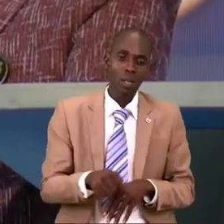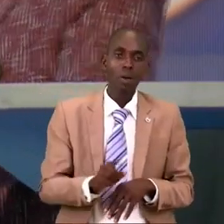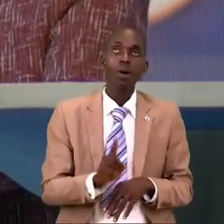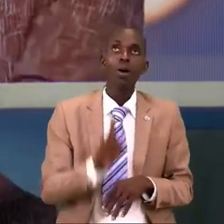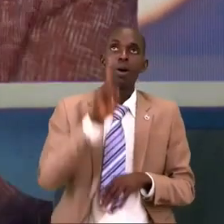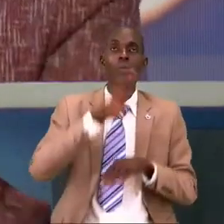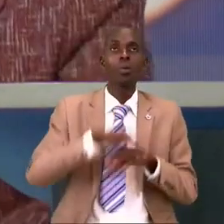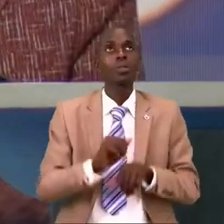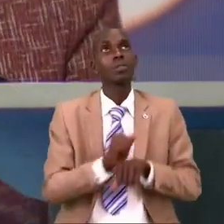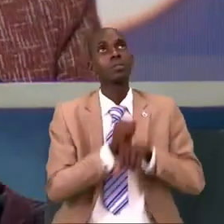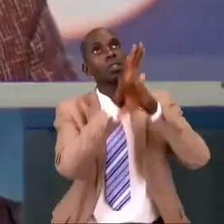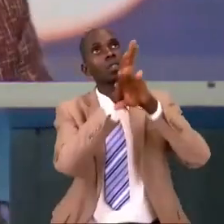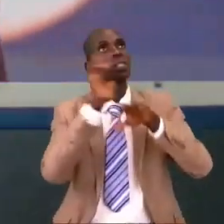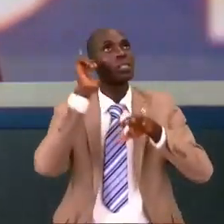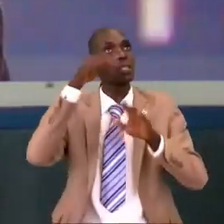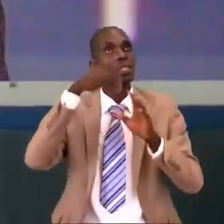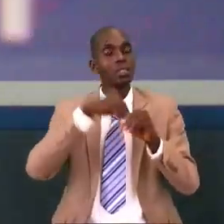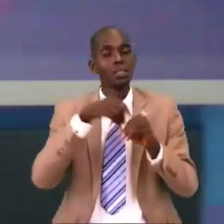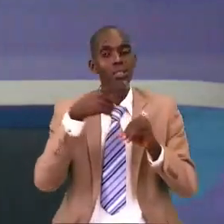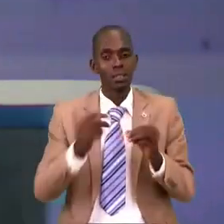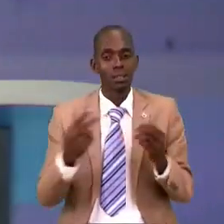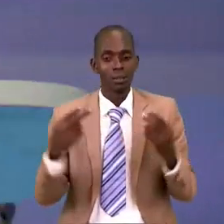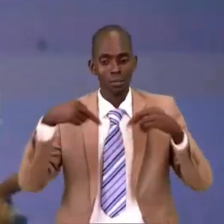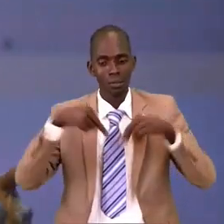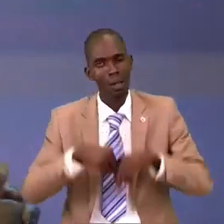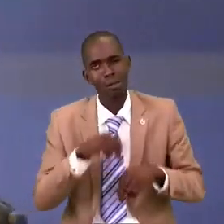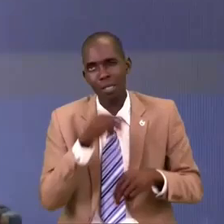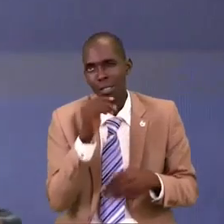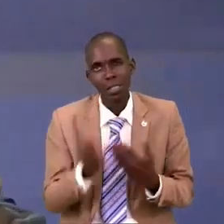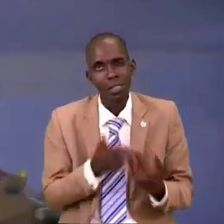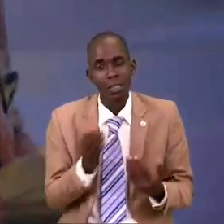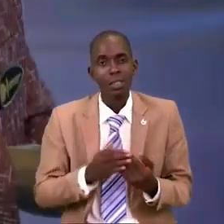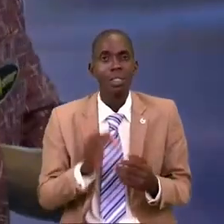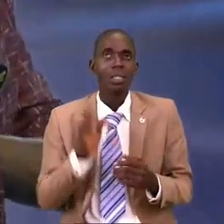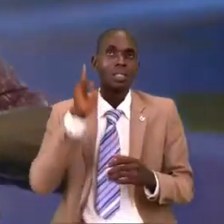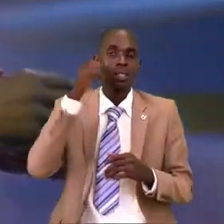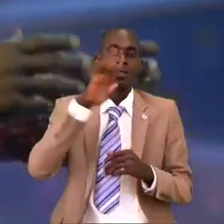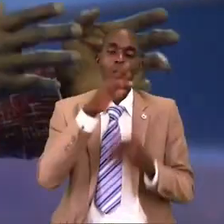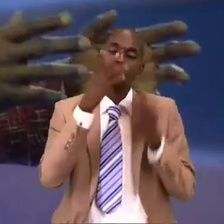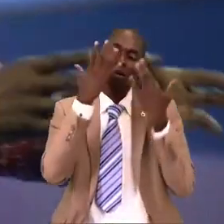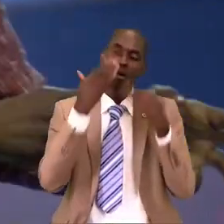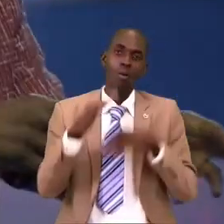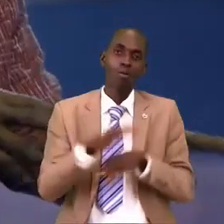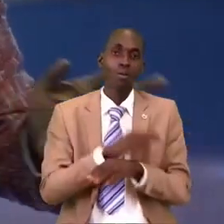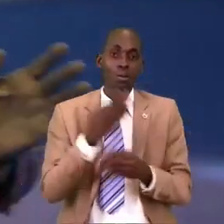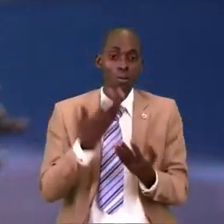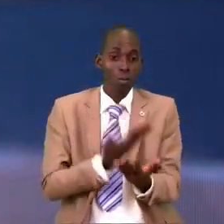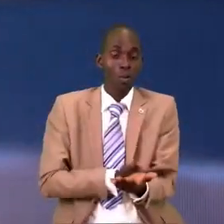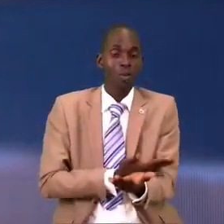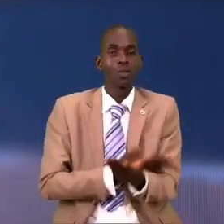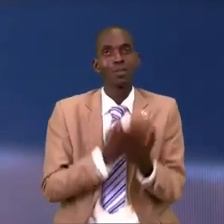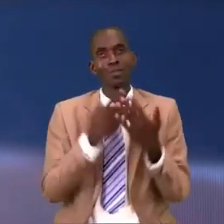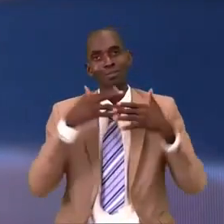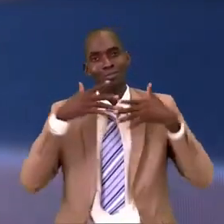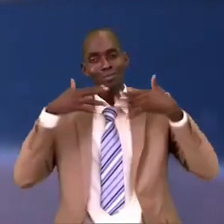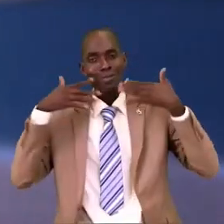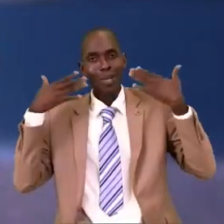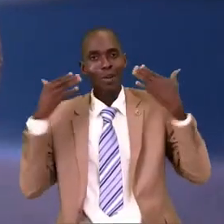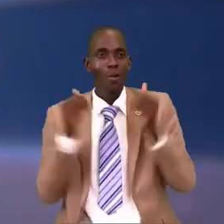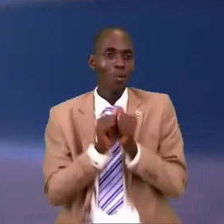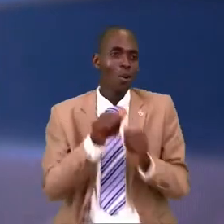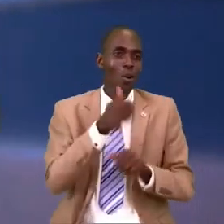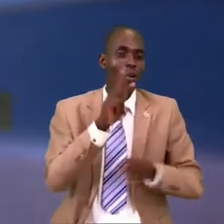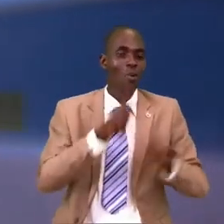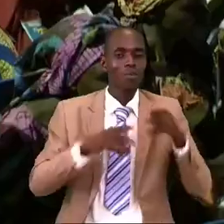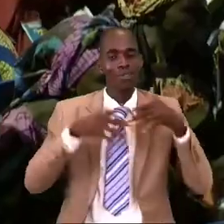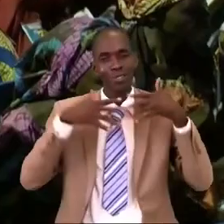with other people, you smile. But in when you are alone by yourself and you see the consequence of what you're doing and